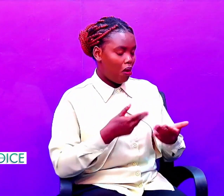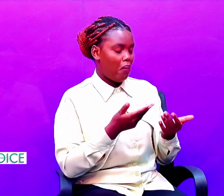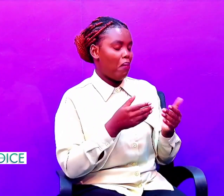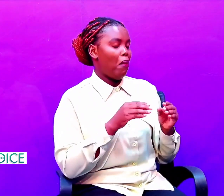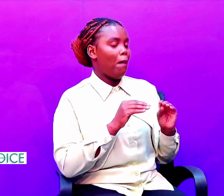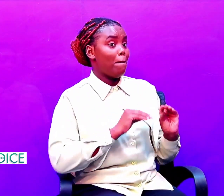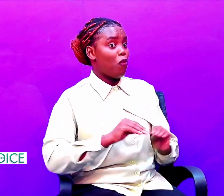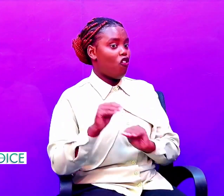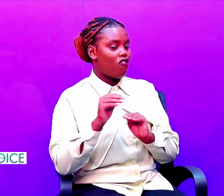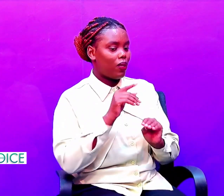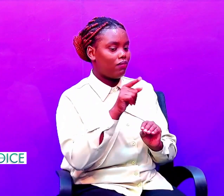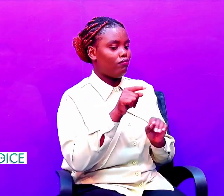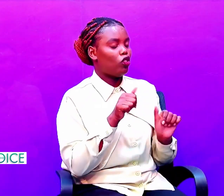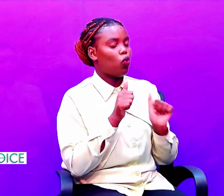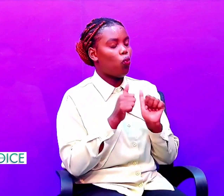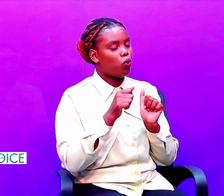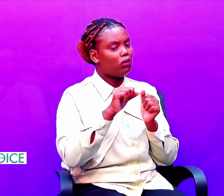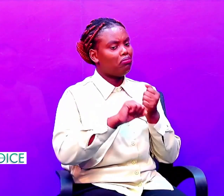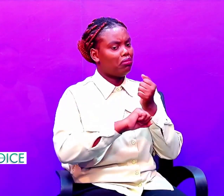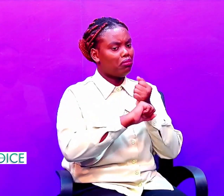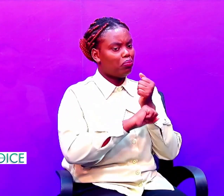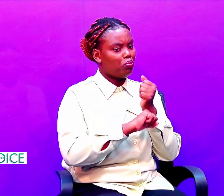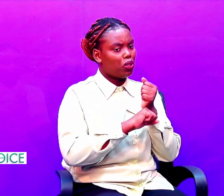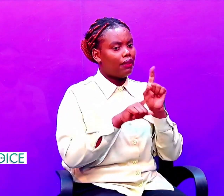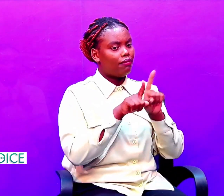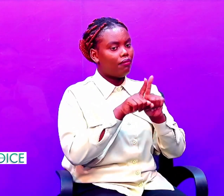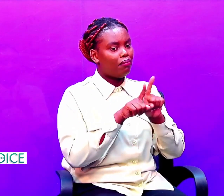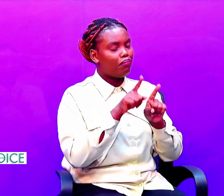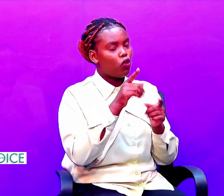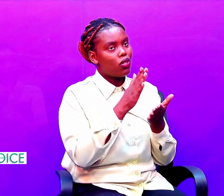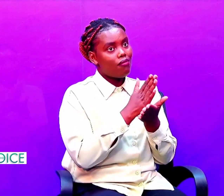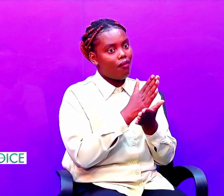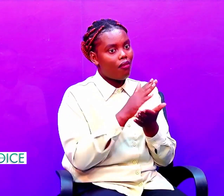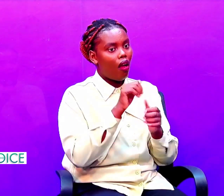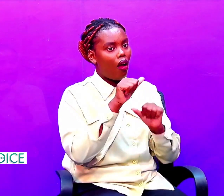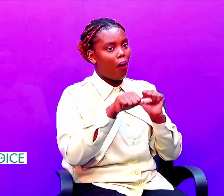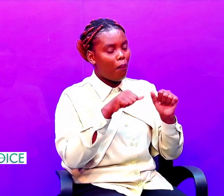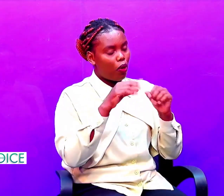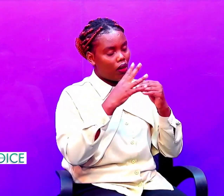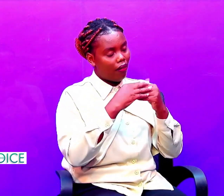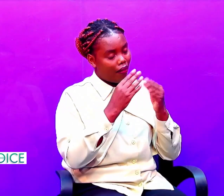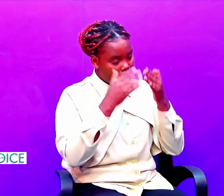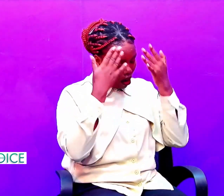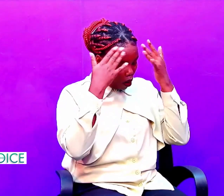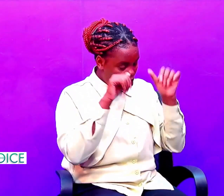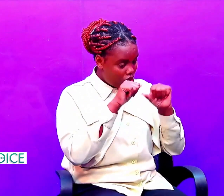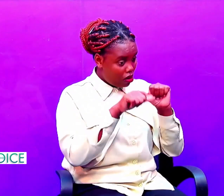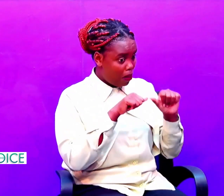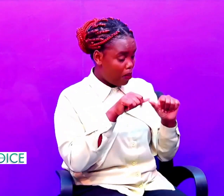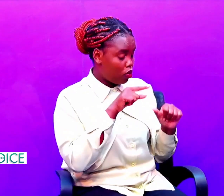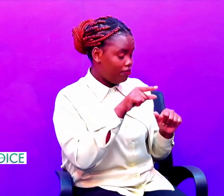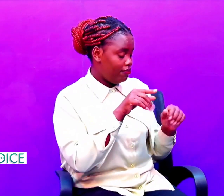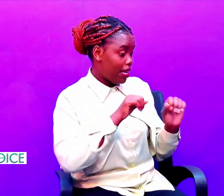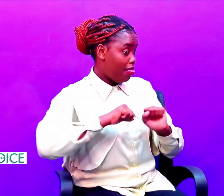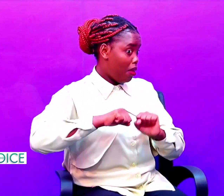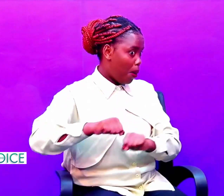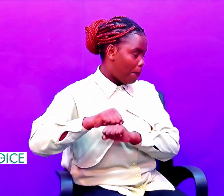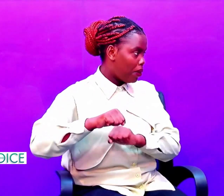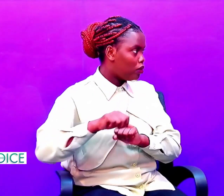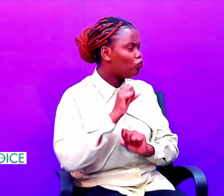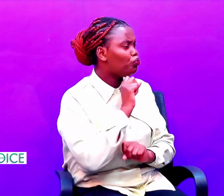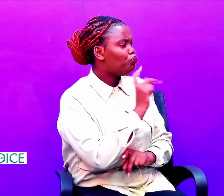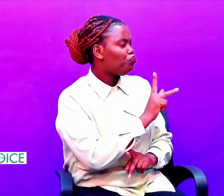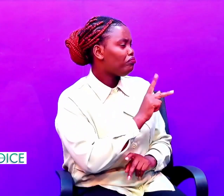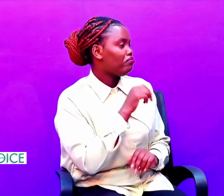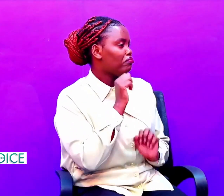18 years. You've told us about the organization that helped you to accept your condition, that is Youths on the Move, and